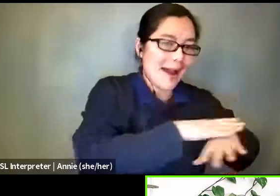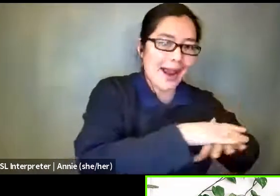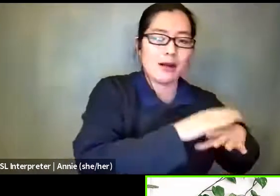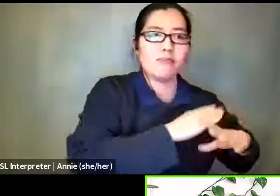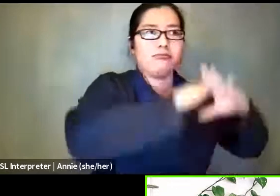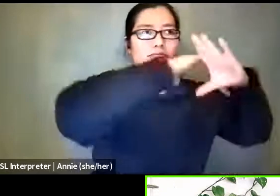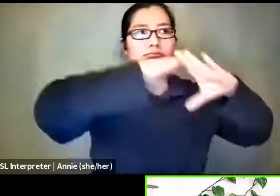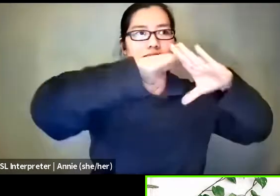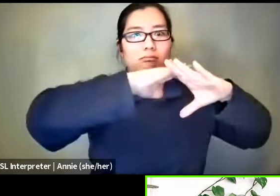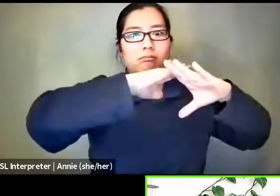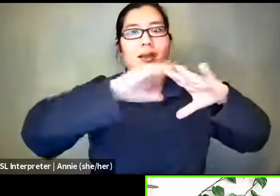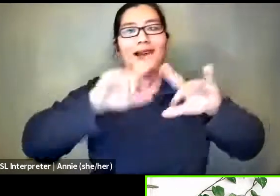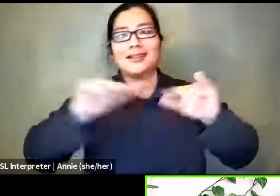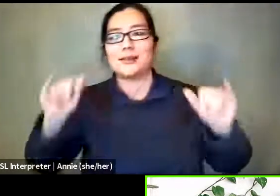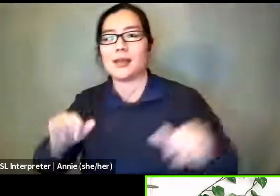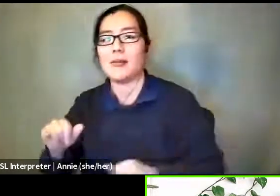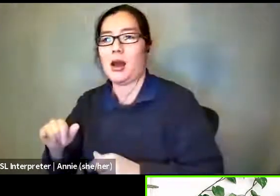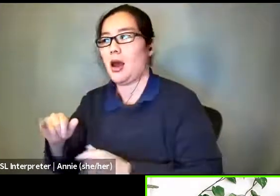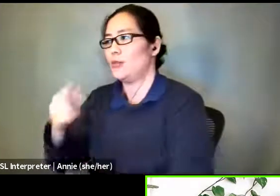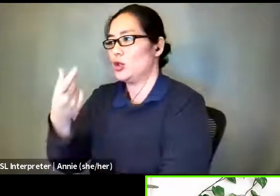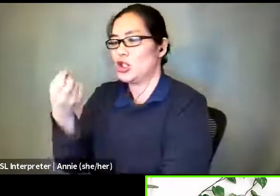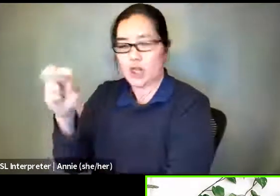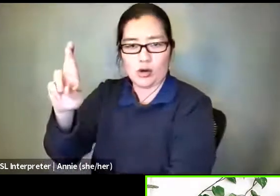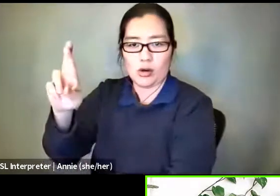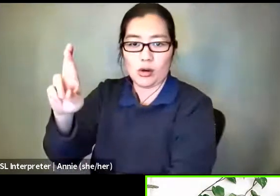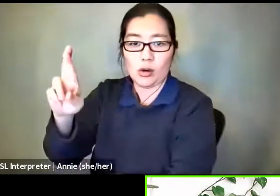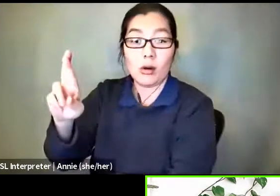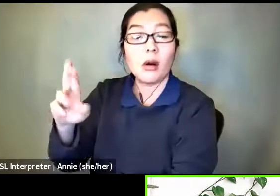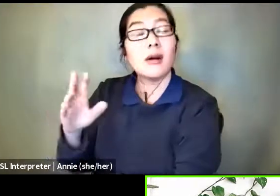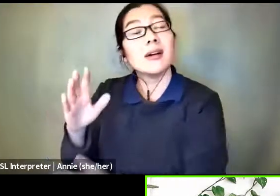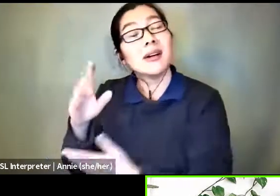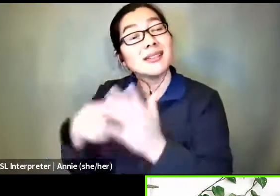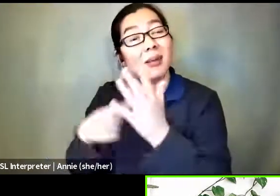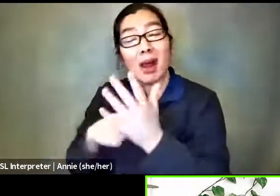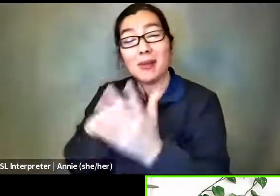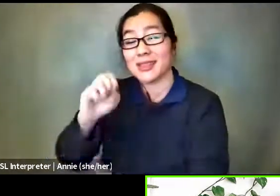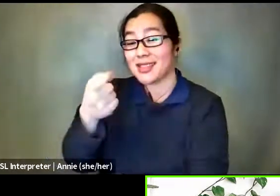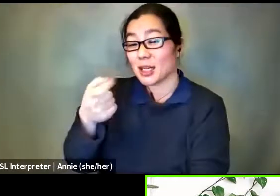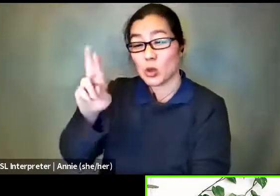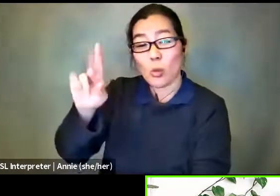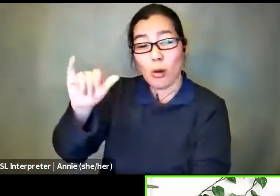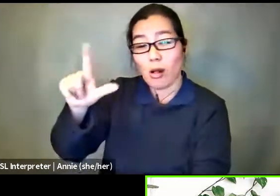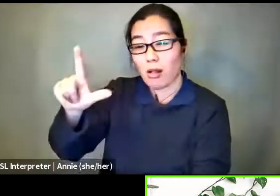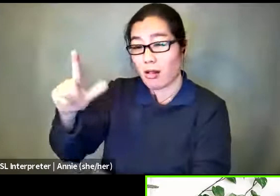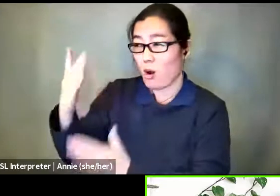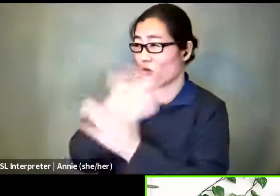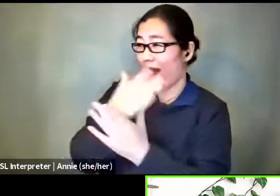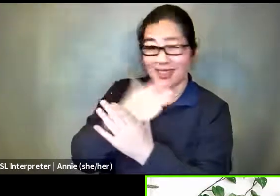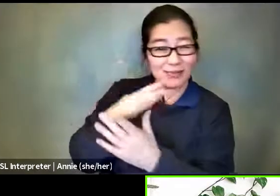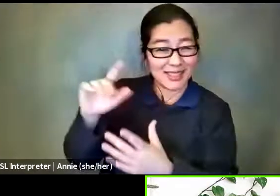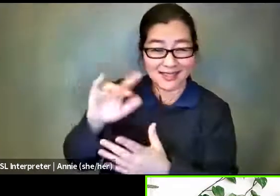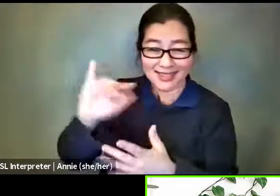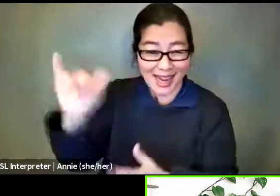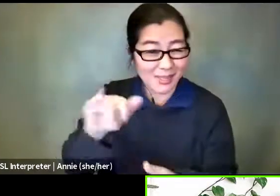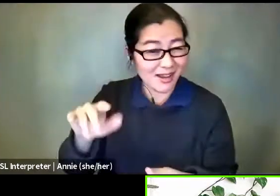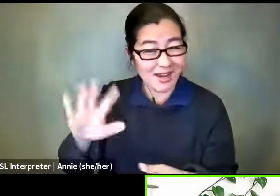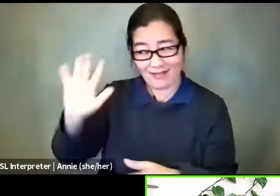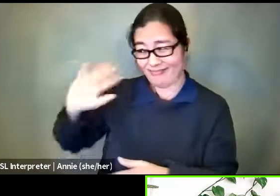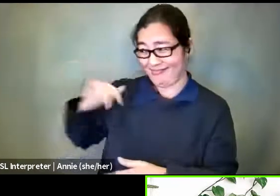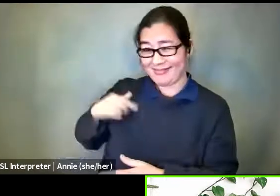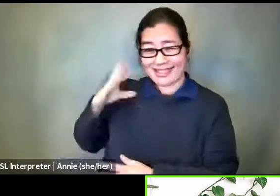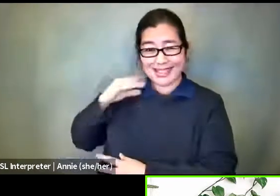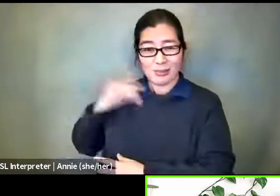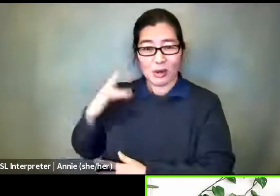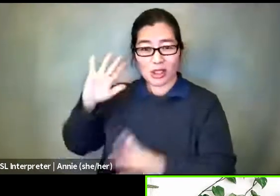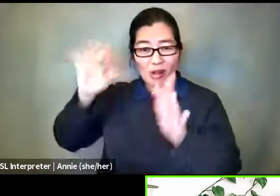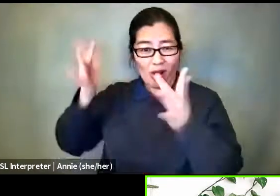like I experienced, but also gendered stereotypes about who belongs in tech. So these are reinforced in all of these very subtle